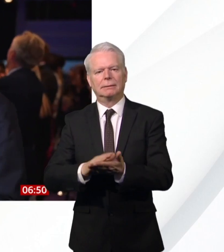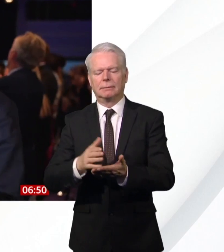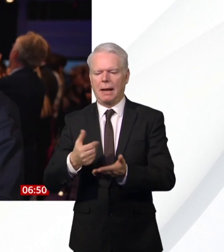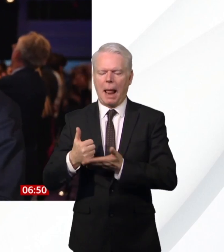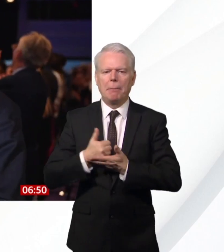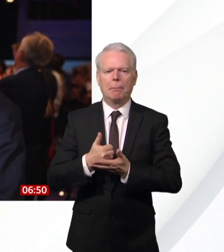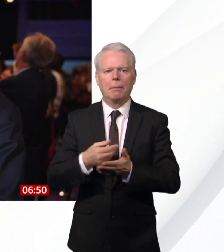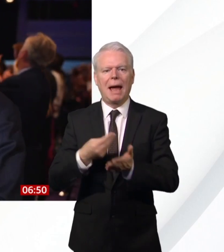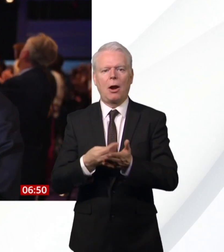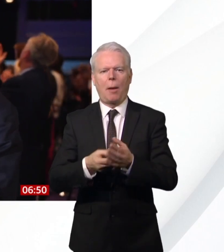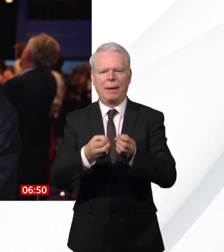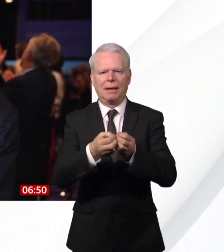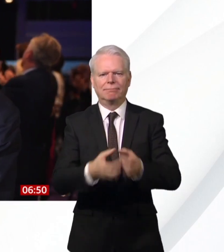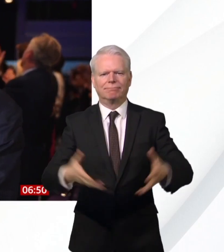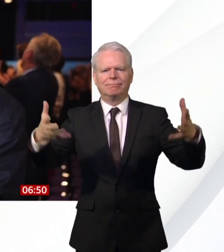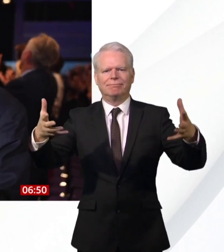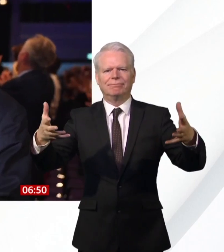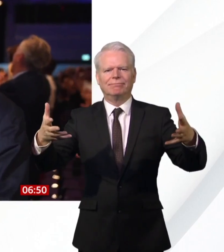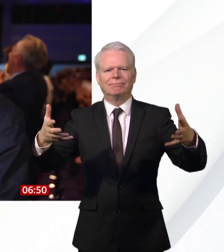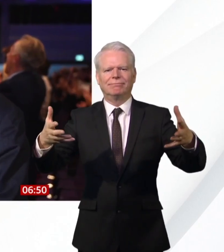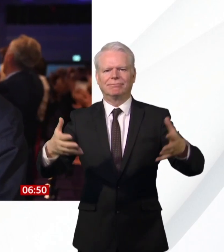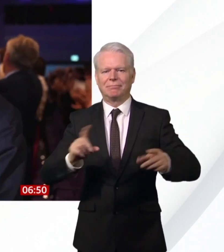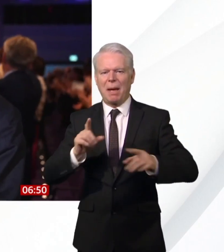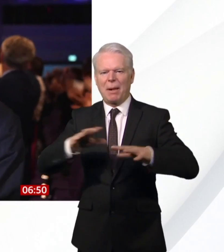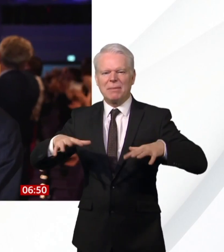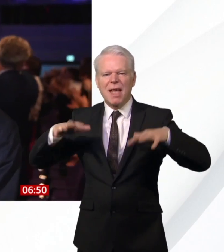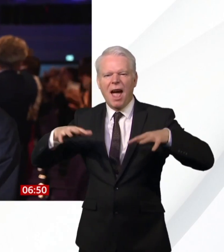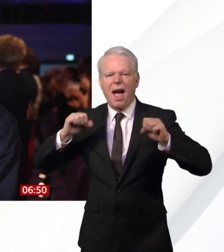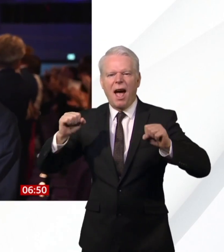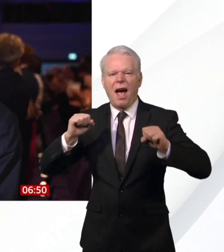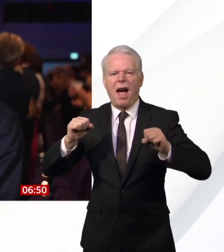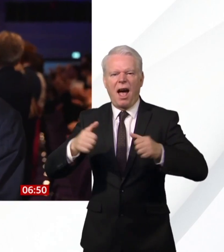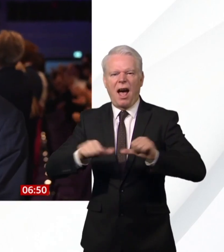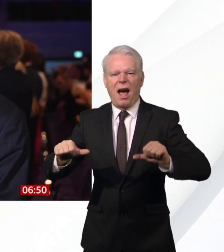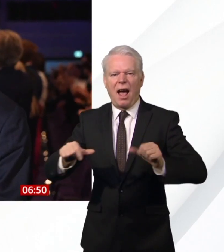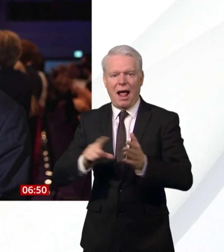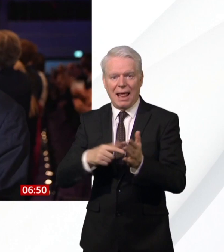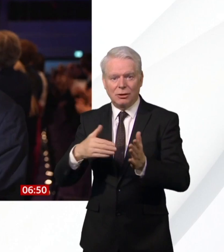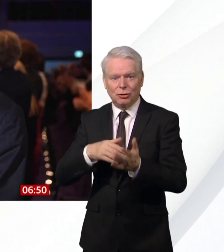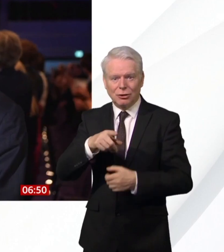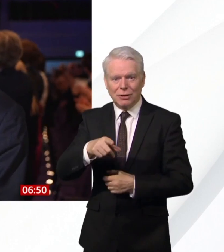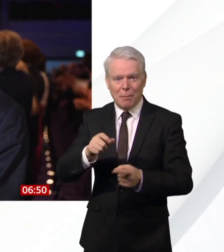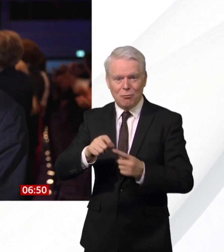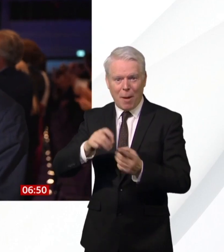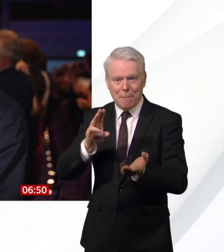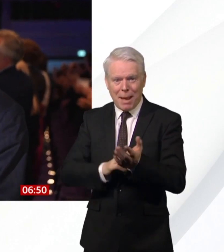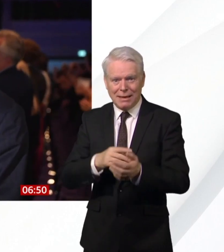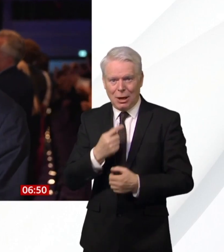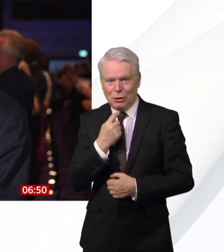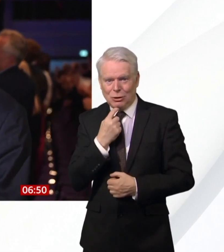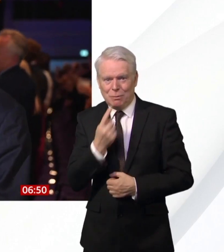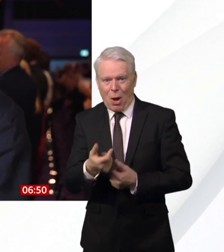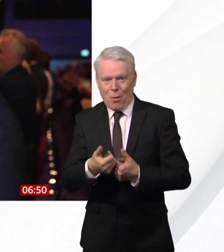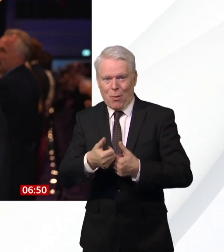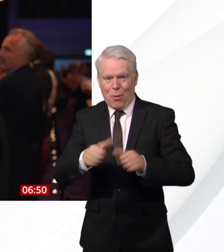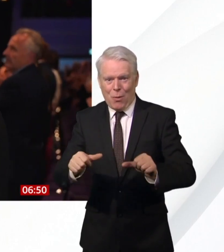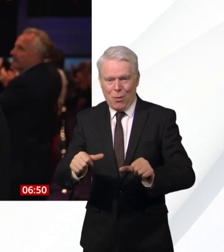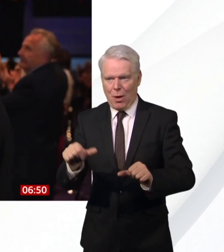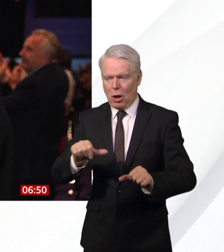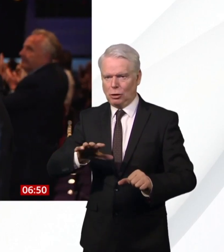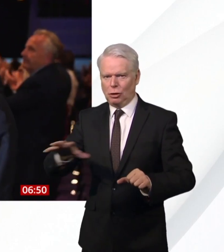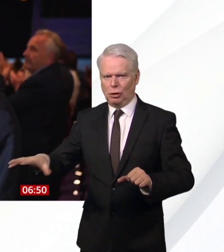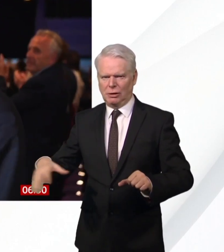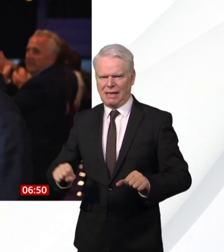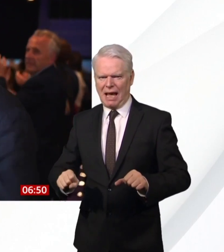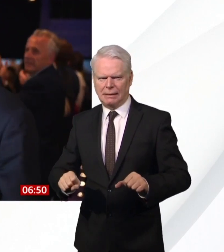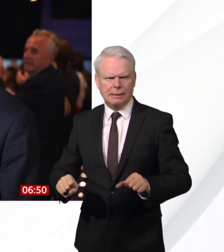career. Liz Truss will be Prime Minister tomorrow and then confronted by an in-tray from hell. The question for